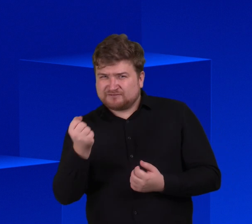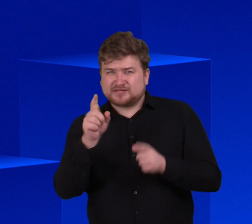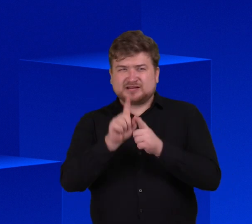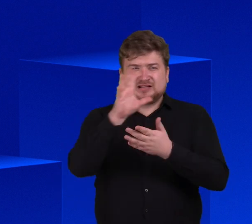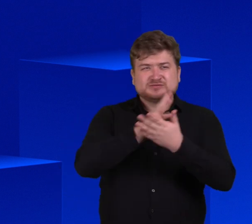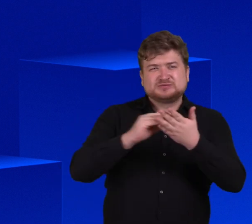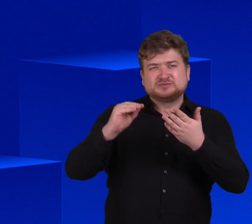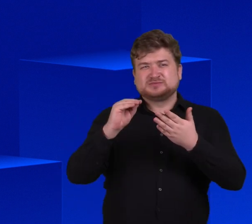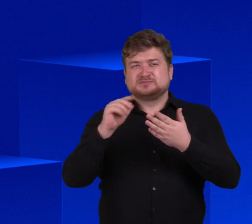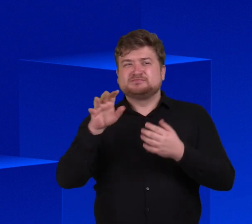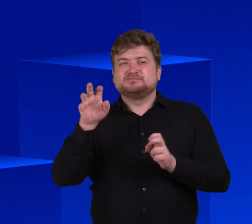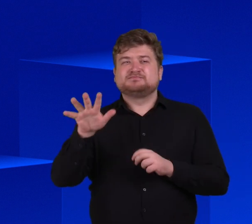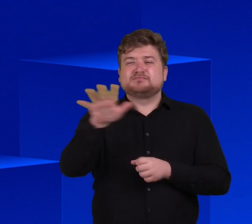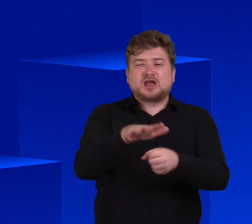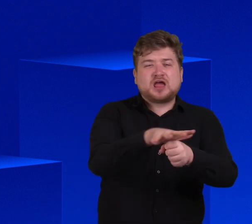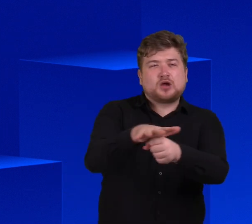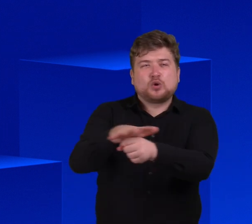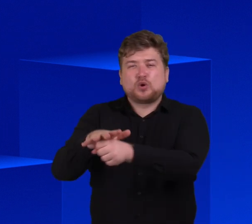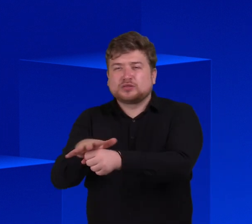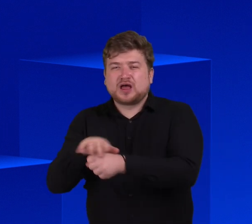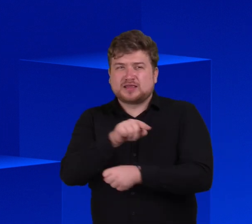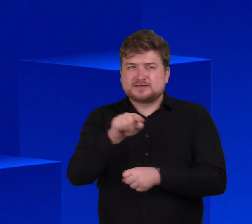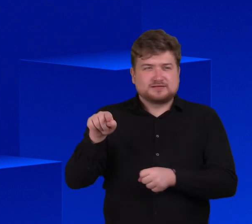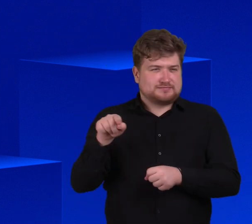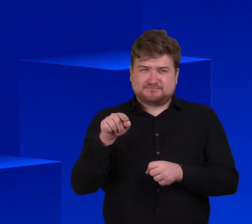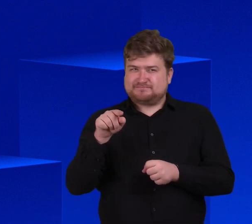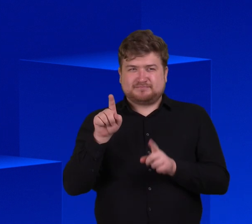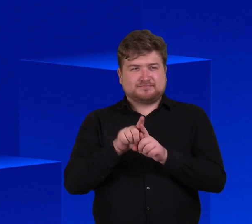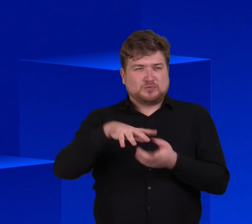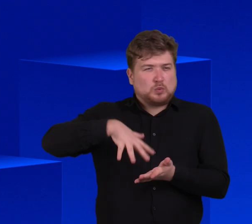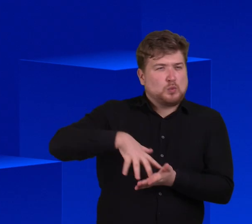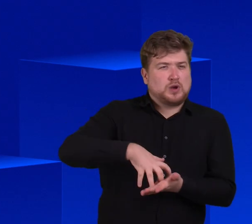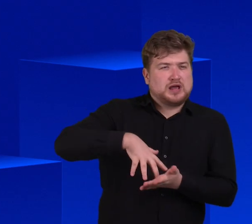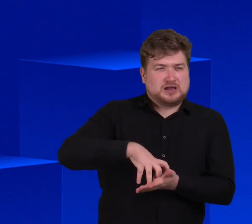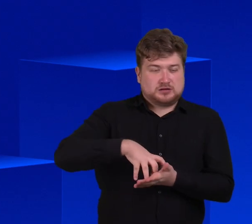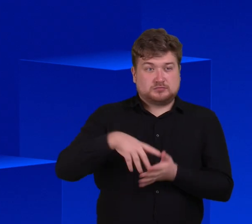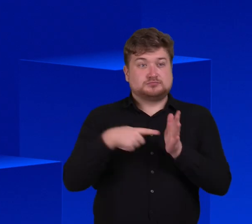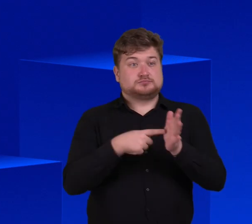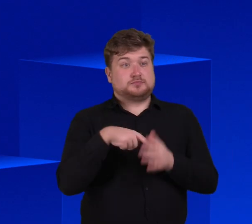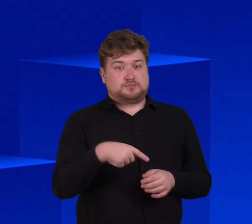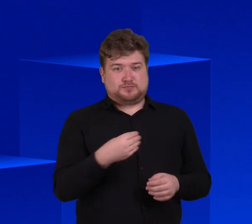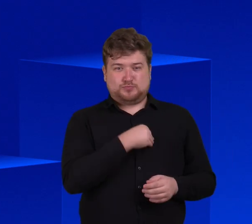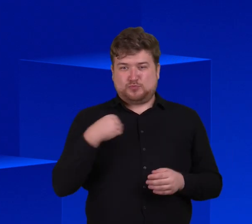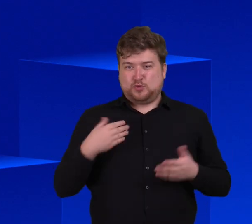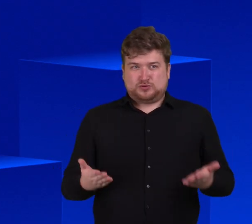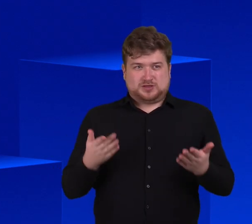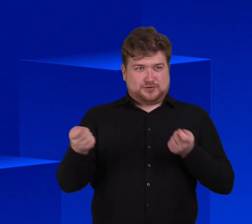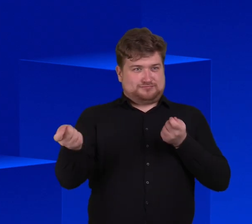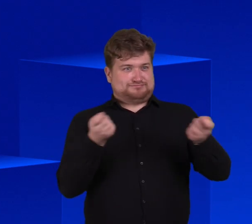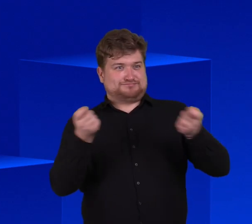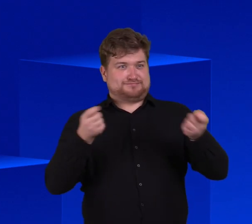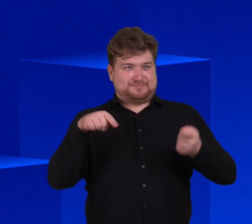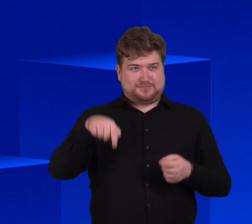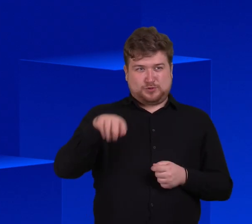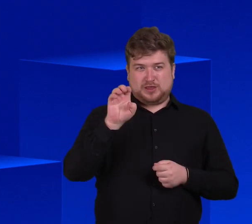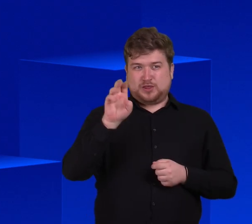presidency to determine how to make the regions less vulnerable, so how to make them